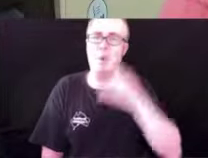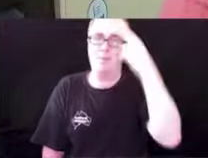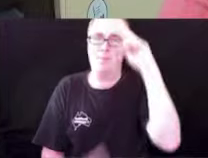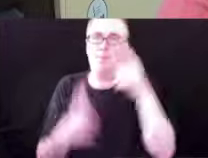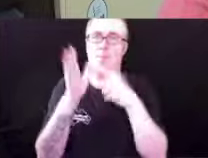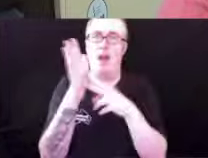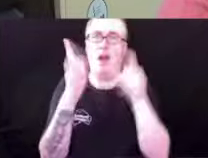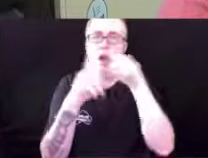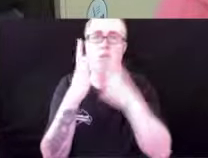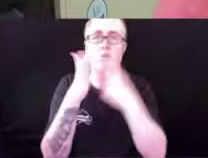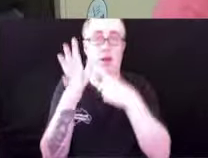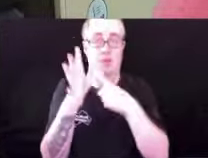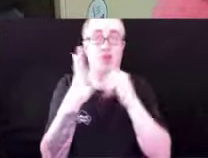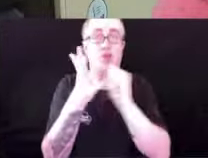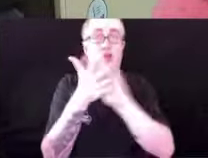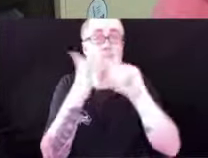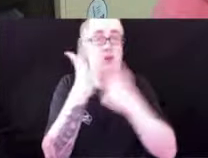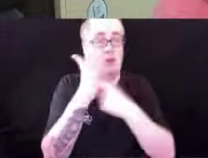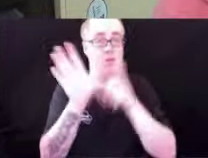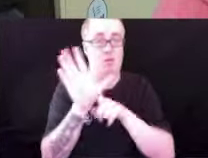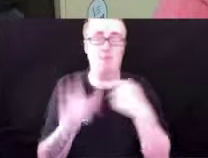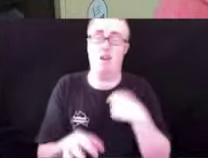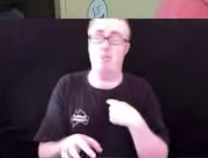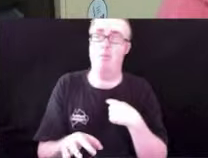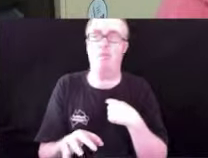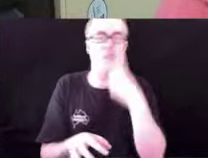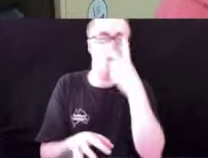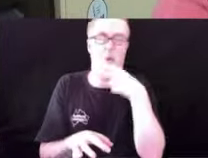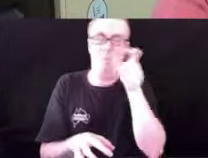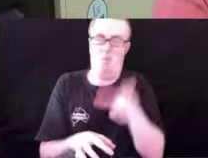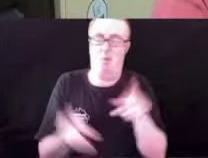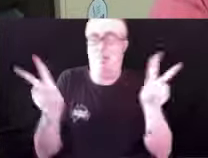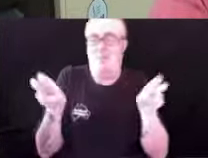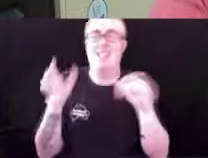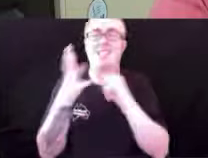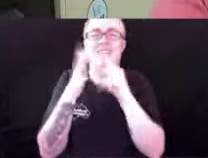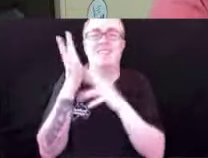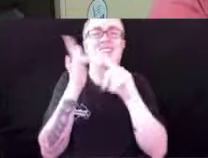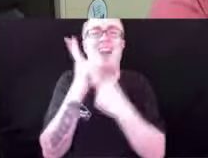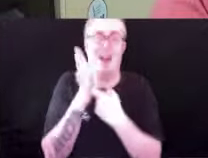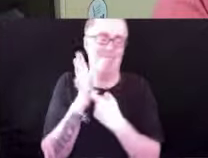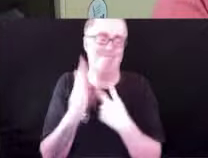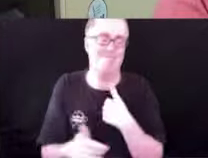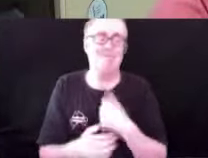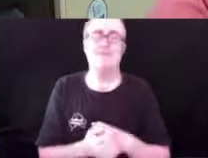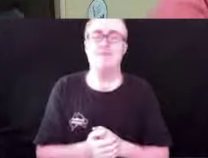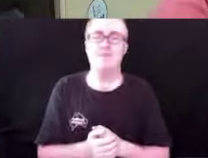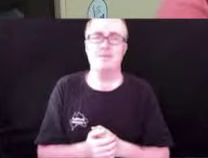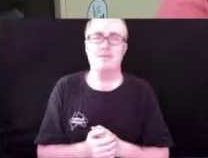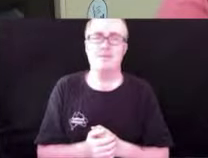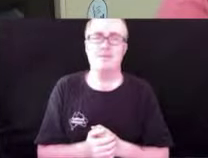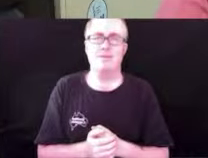Okay, I'm Andrea Sherry, and I'm an older person, a senior,